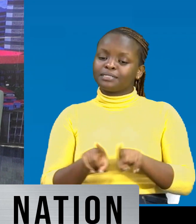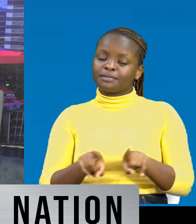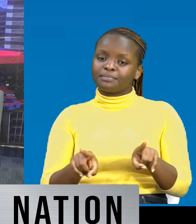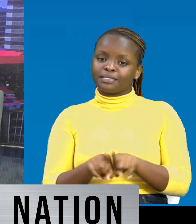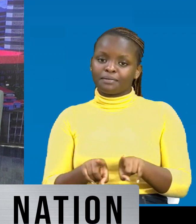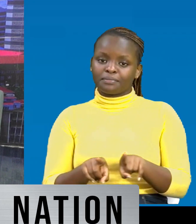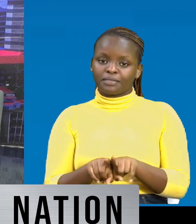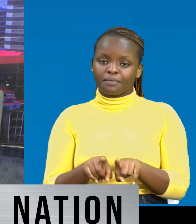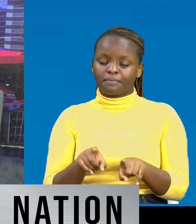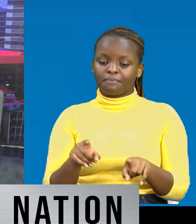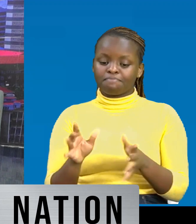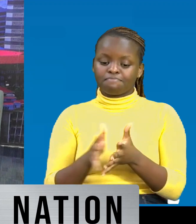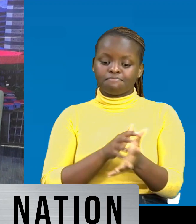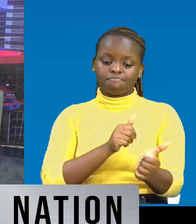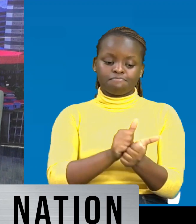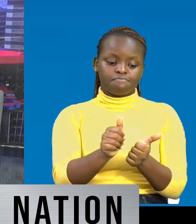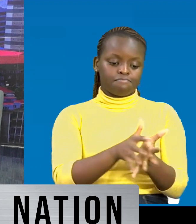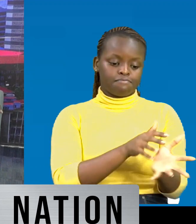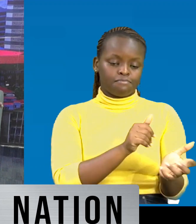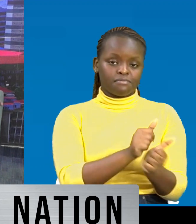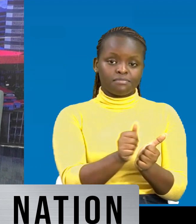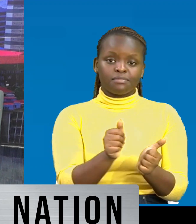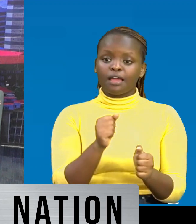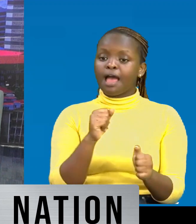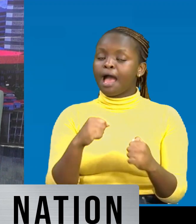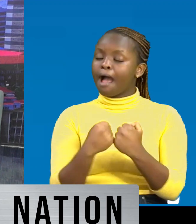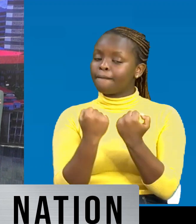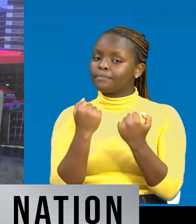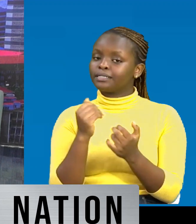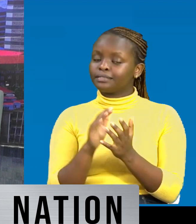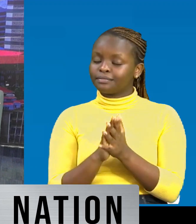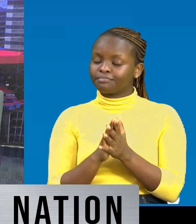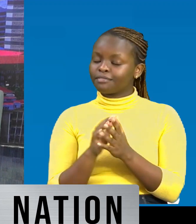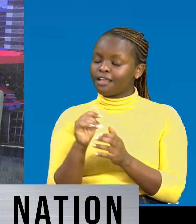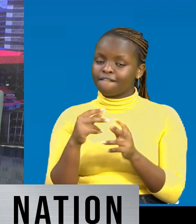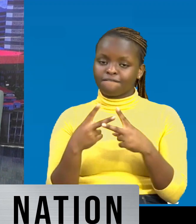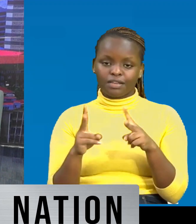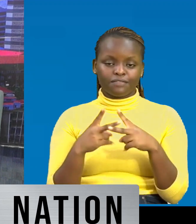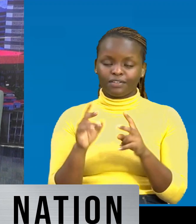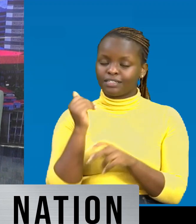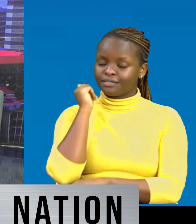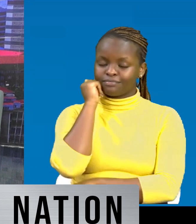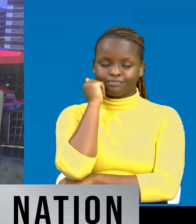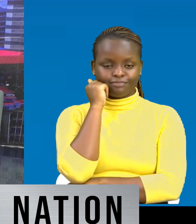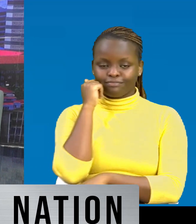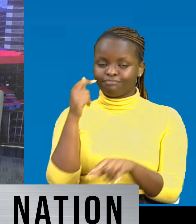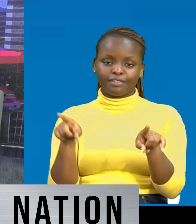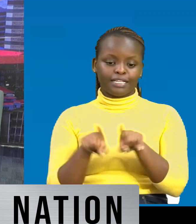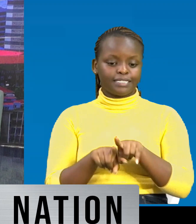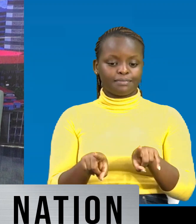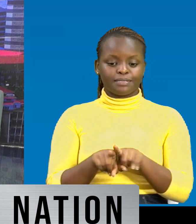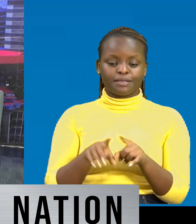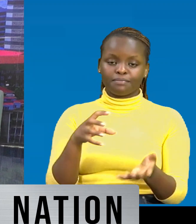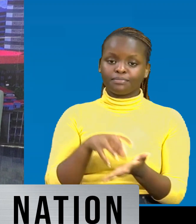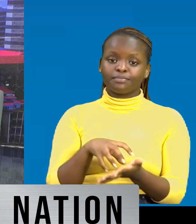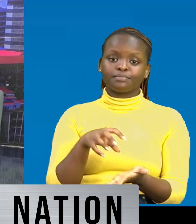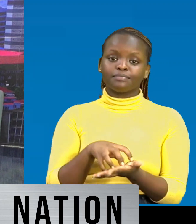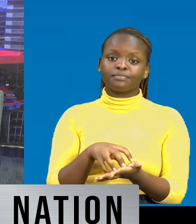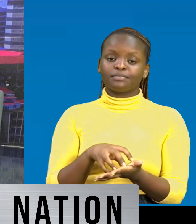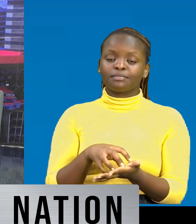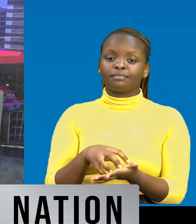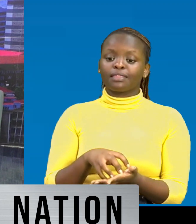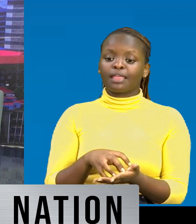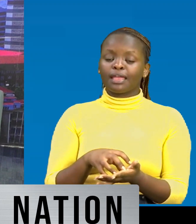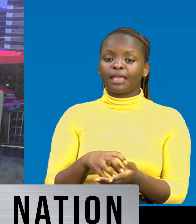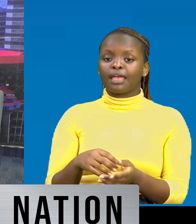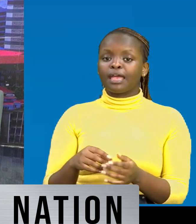in that area. It's very unfortunate. We are facing the same scenario. And are we going to deal